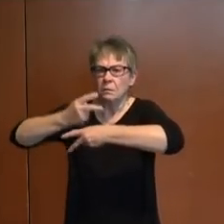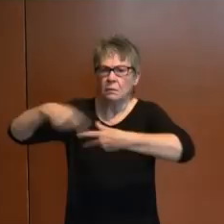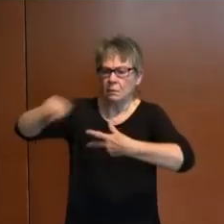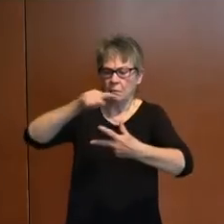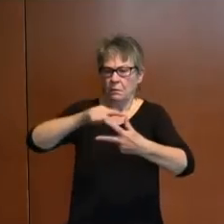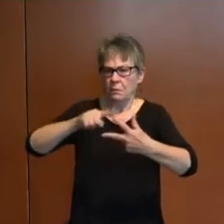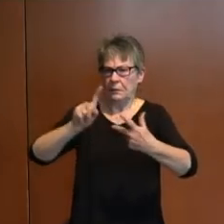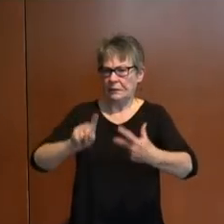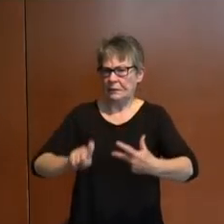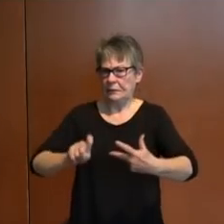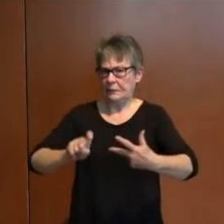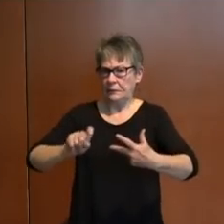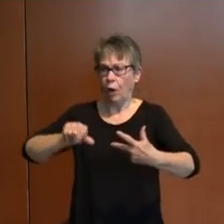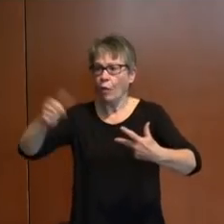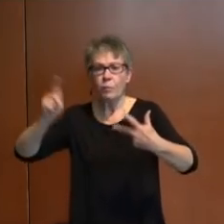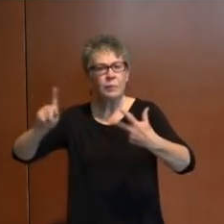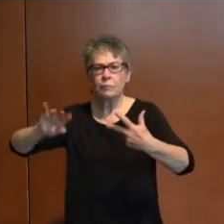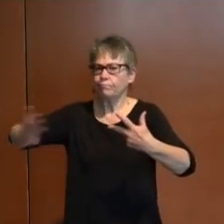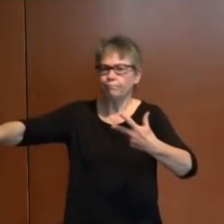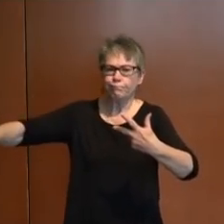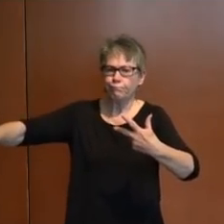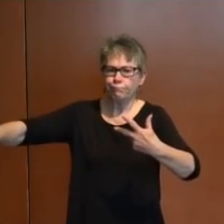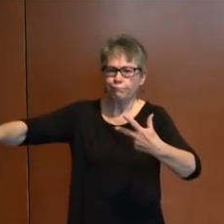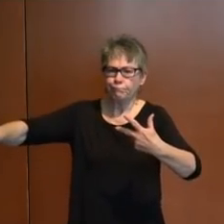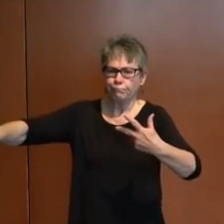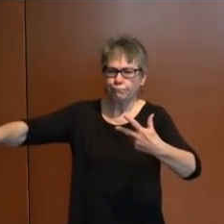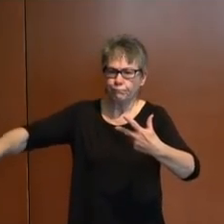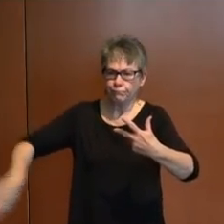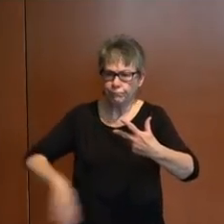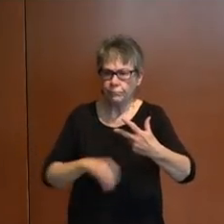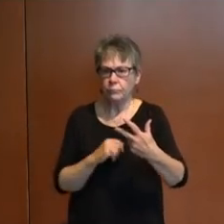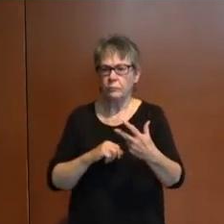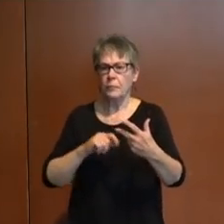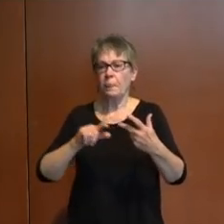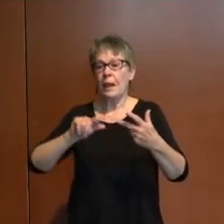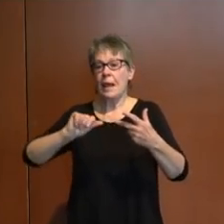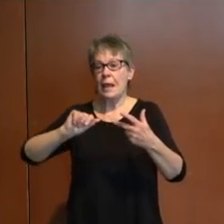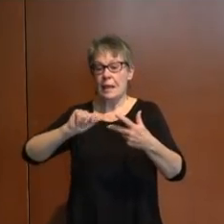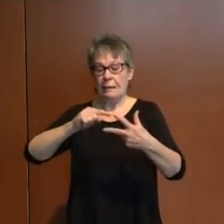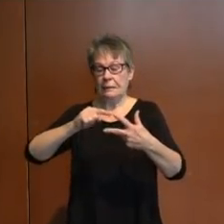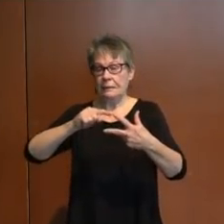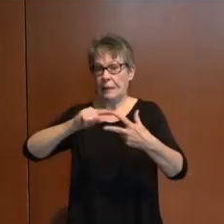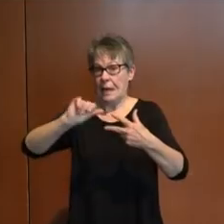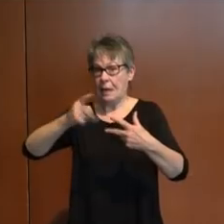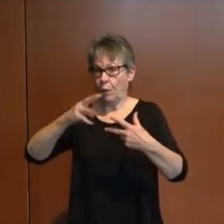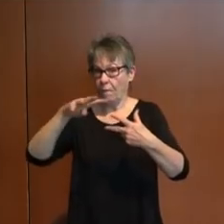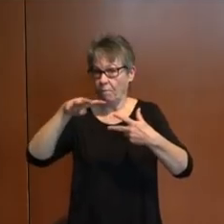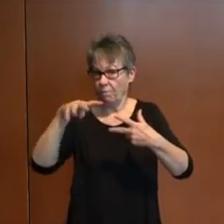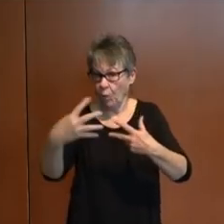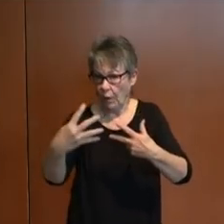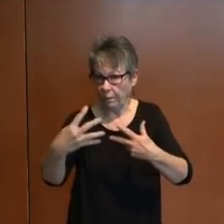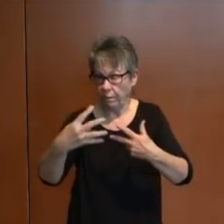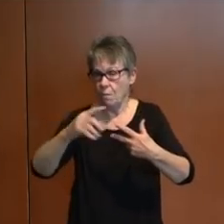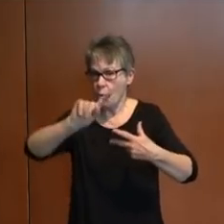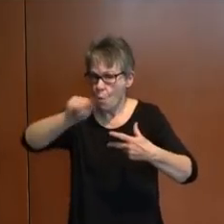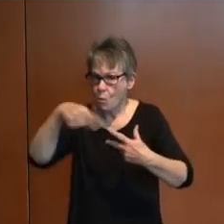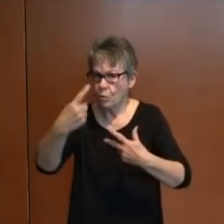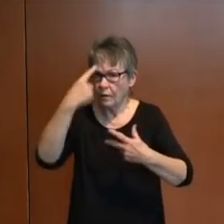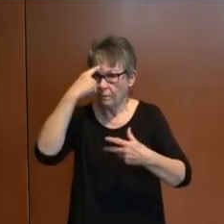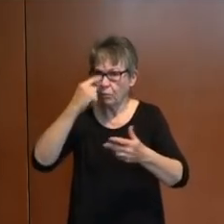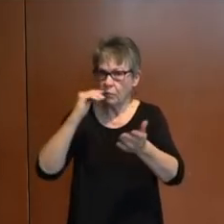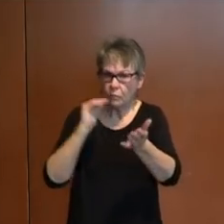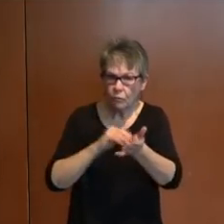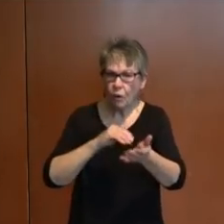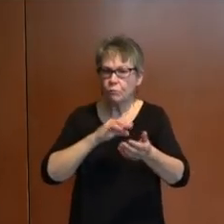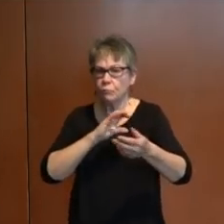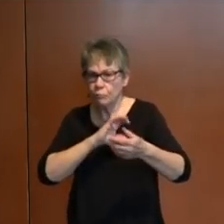go to a new schedule, likely, Pat, on and off, I think, fair to say. Monday, one will be open, the other will come back on Tuesday, we'll go back